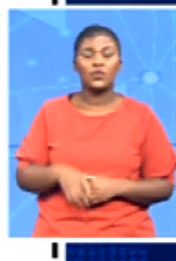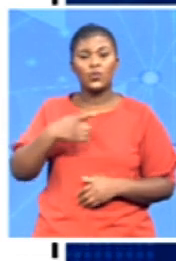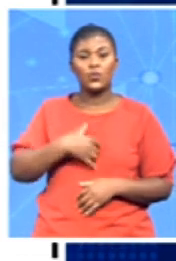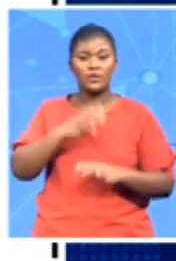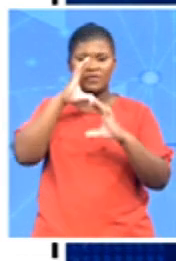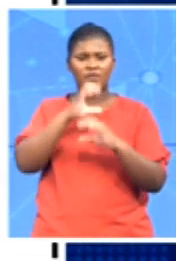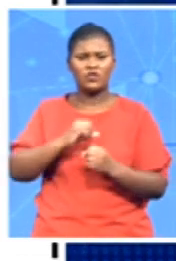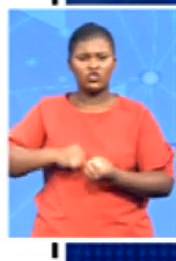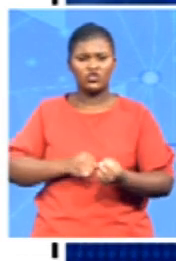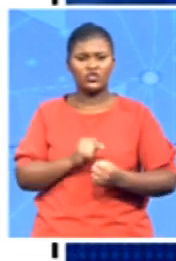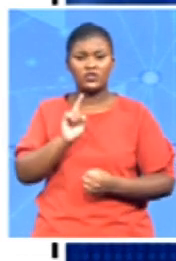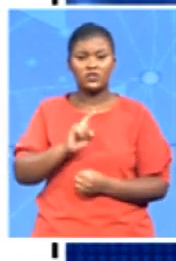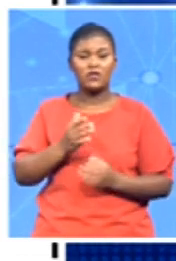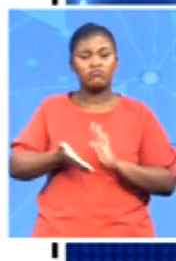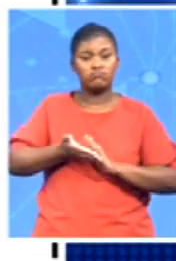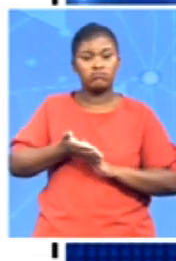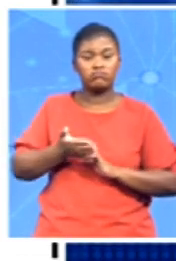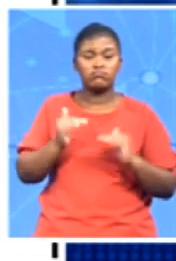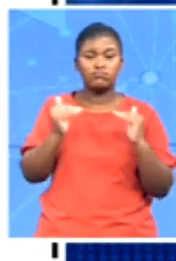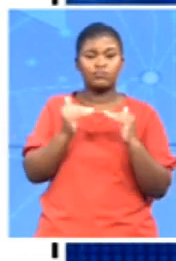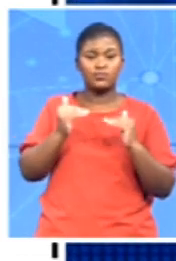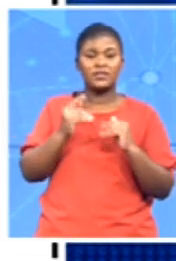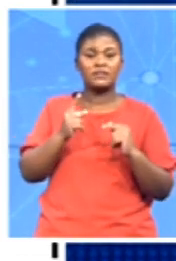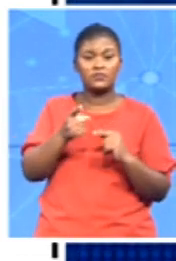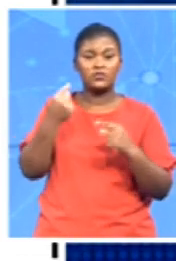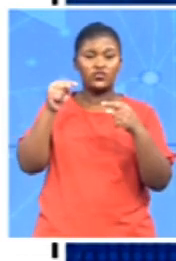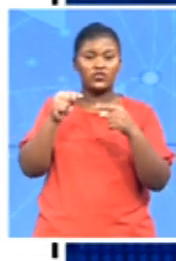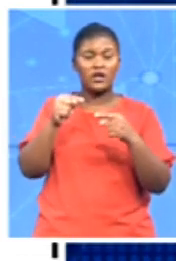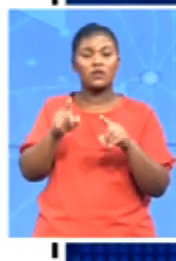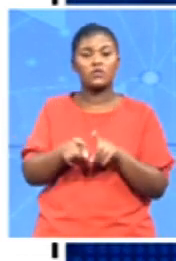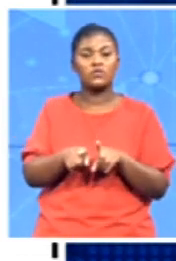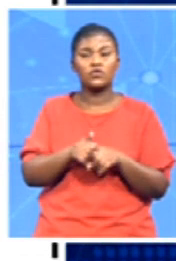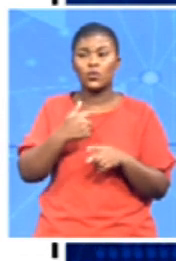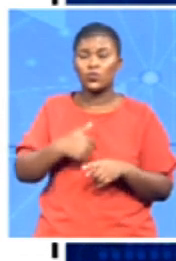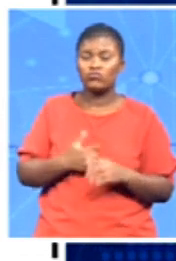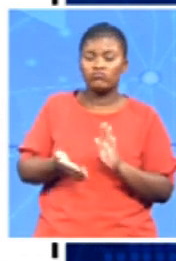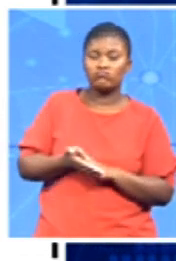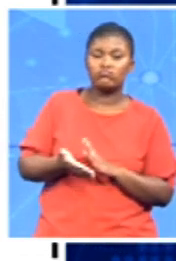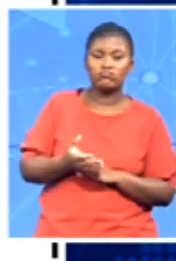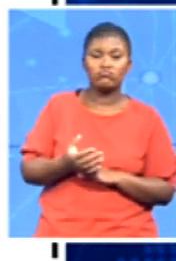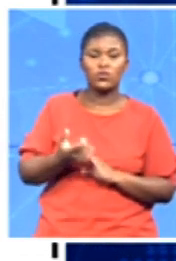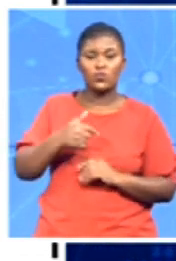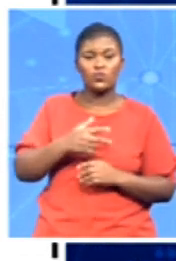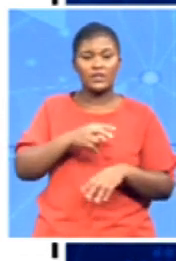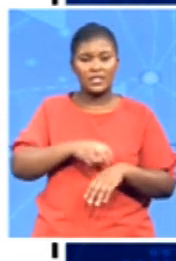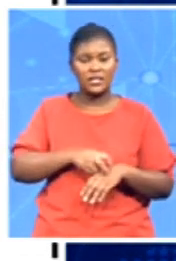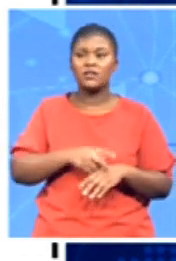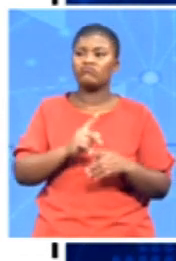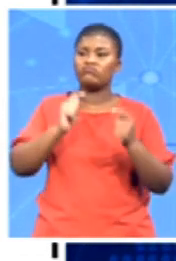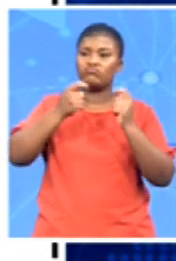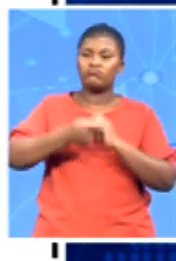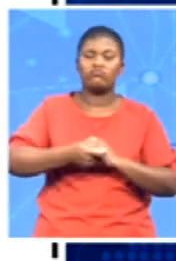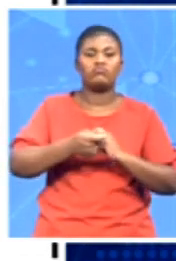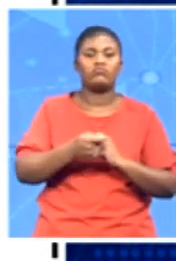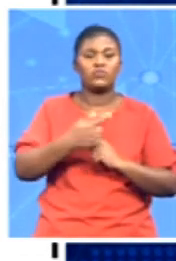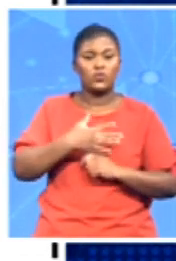equity target approach and then the renewing demand, but we're putting a much more stall now on the renewing demand and creation efforts, so that we